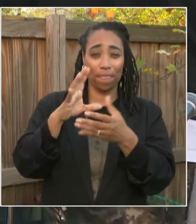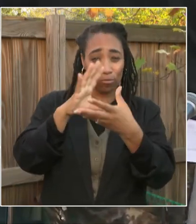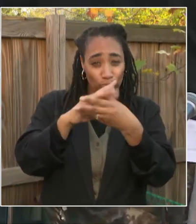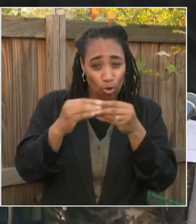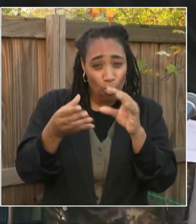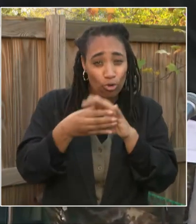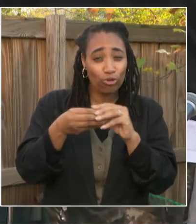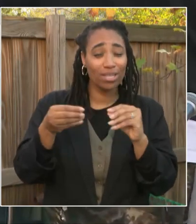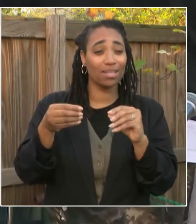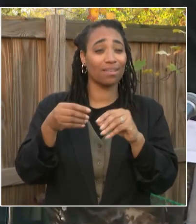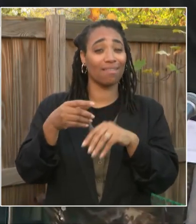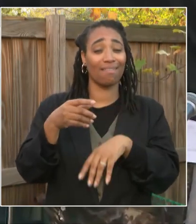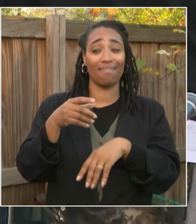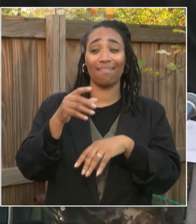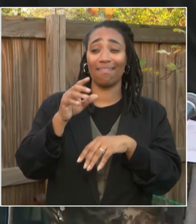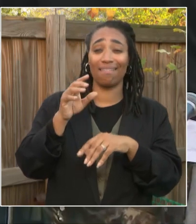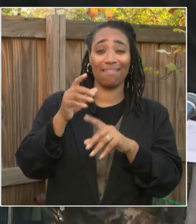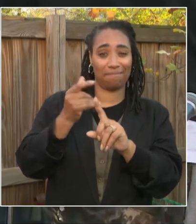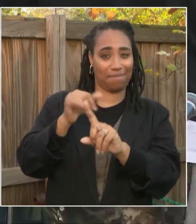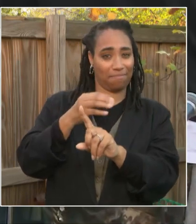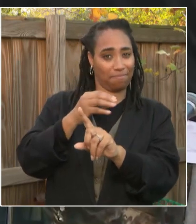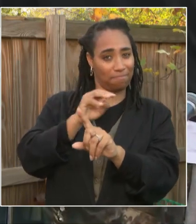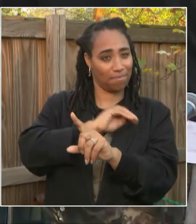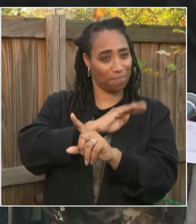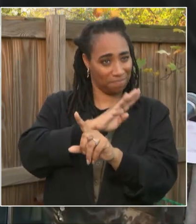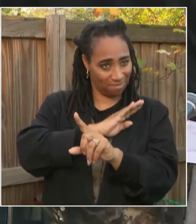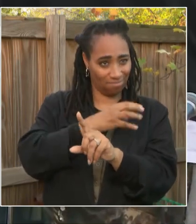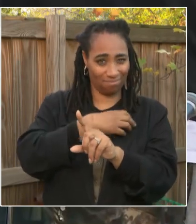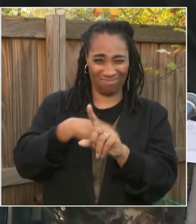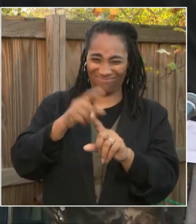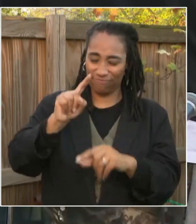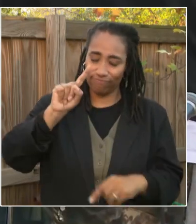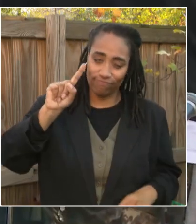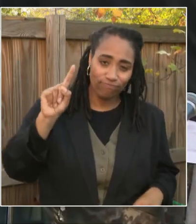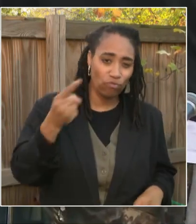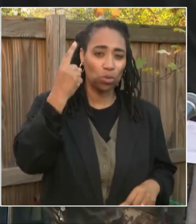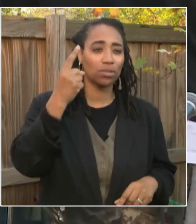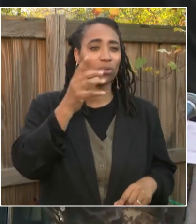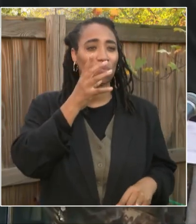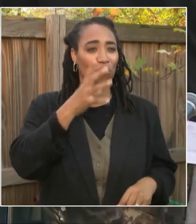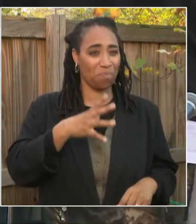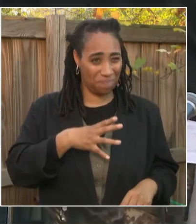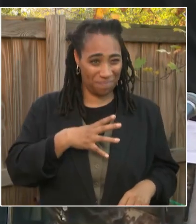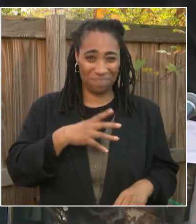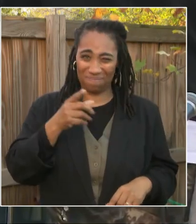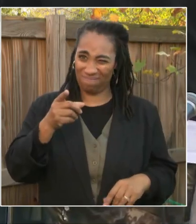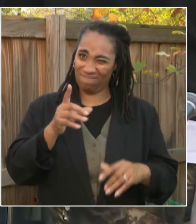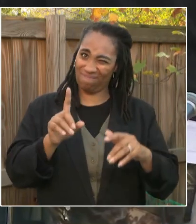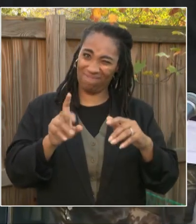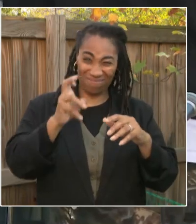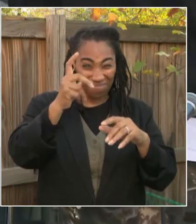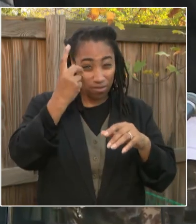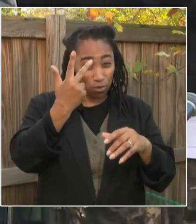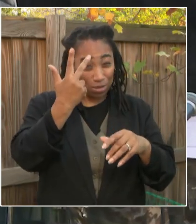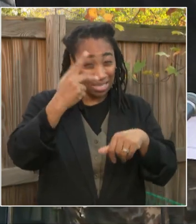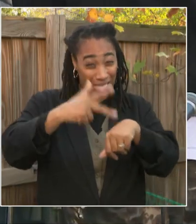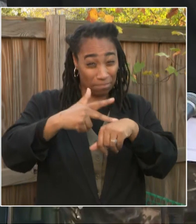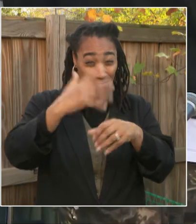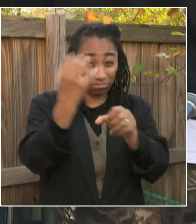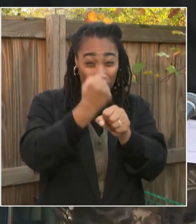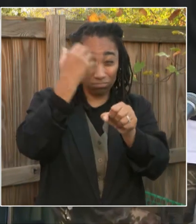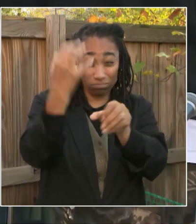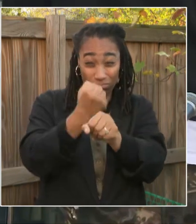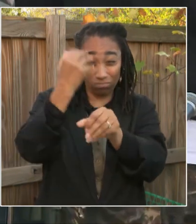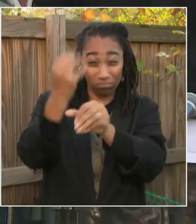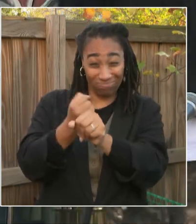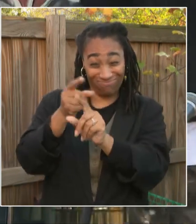3. Her story in implementing legislation that protects the residents of our beautiful city. Her story in using her prowess